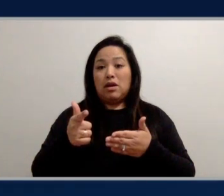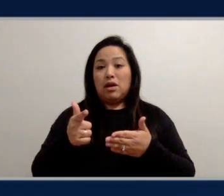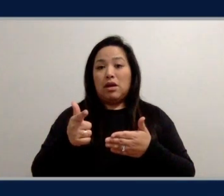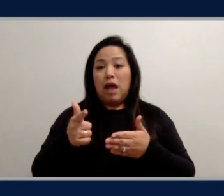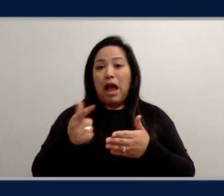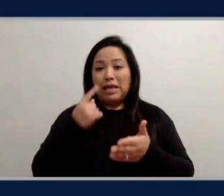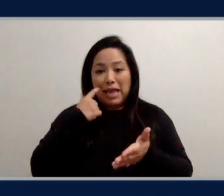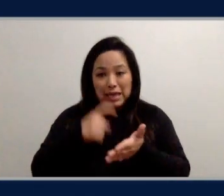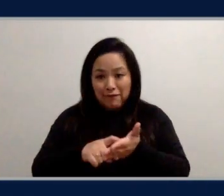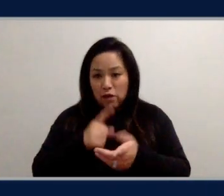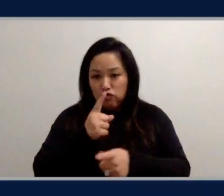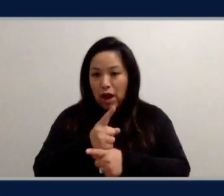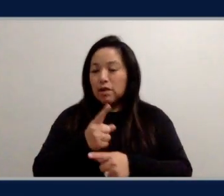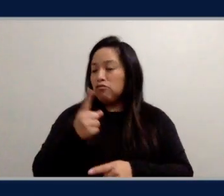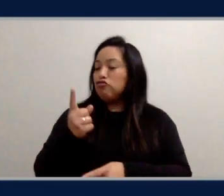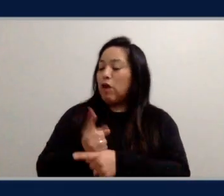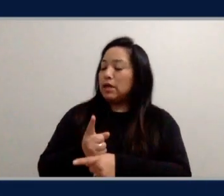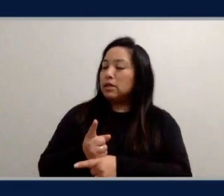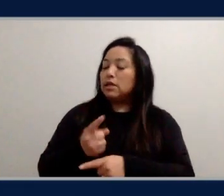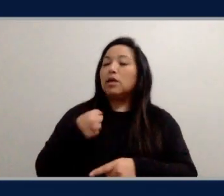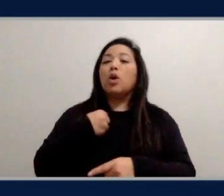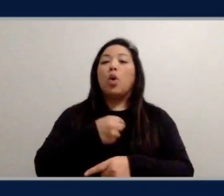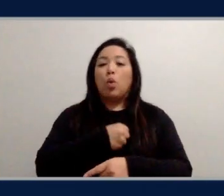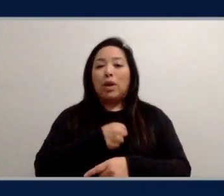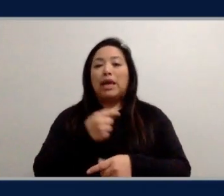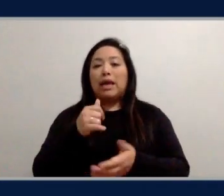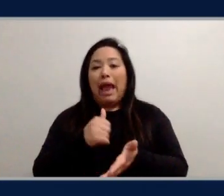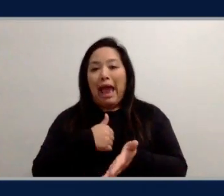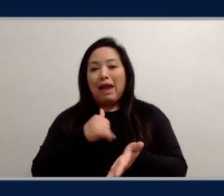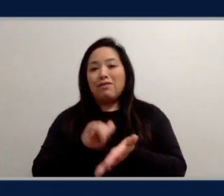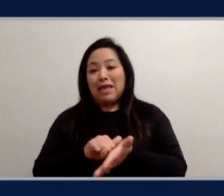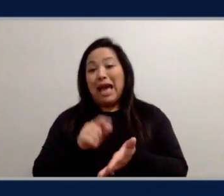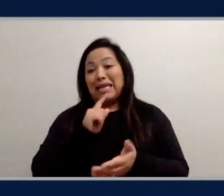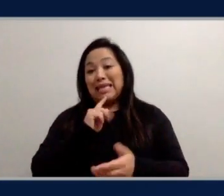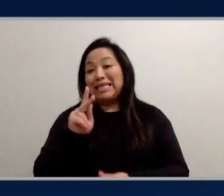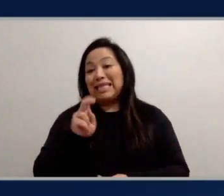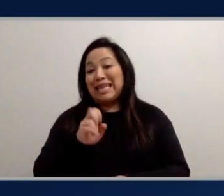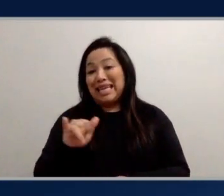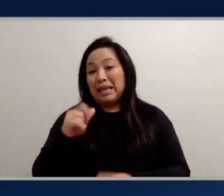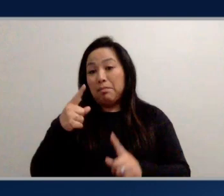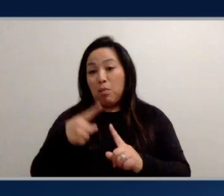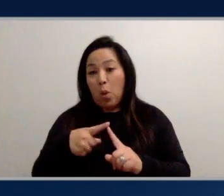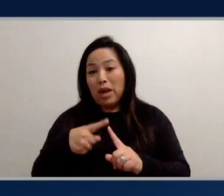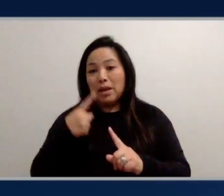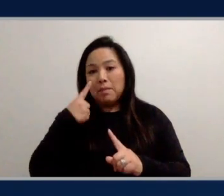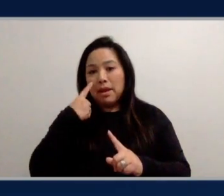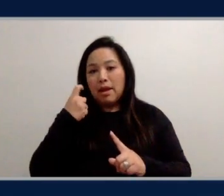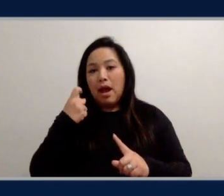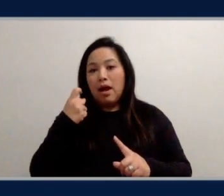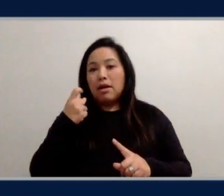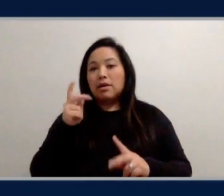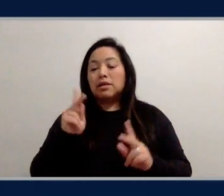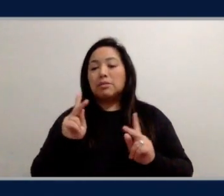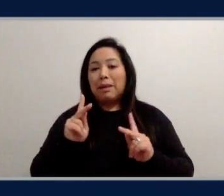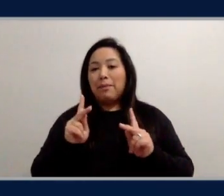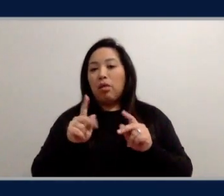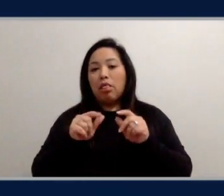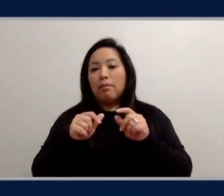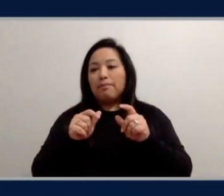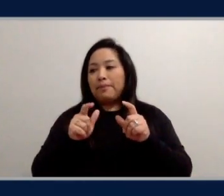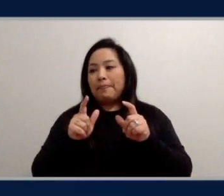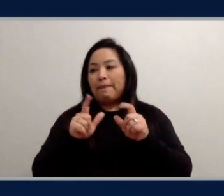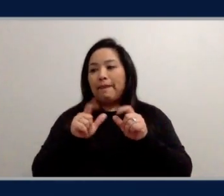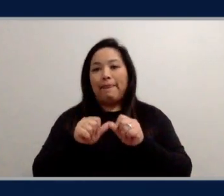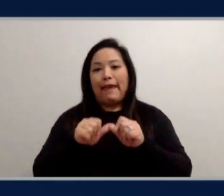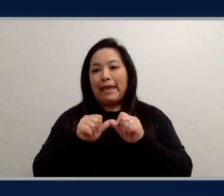And that we identified is a key point, because the adversaries keep changing their techniques. Of course. Right? Like every day